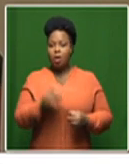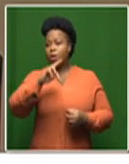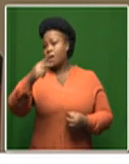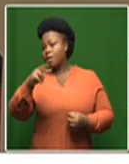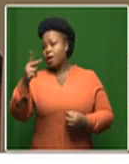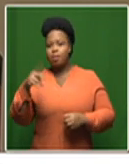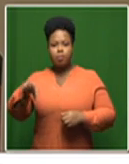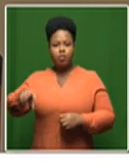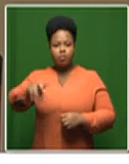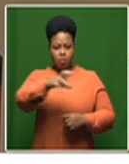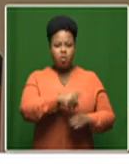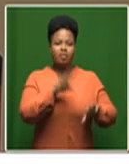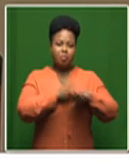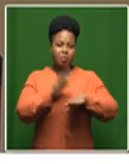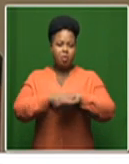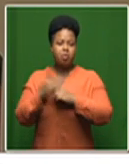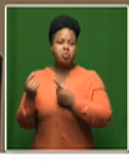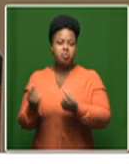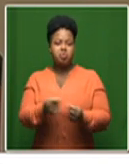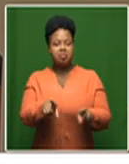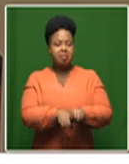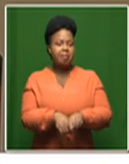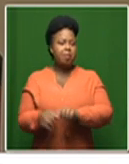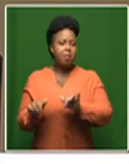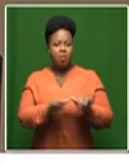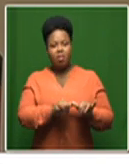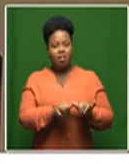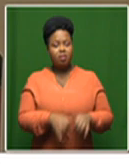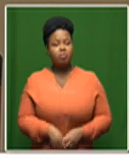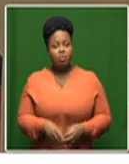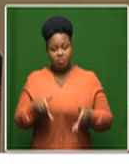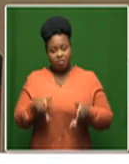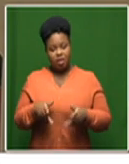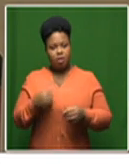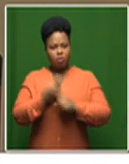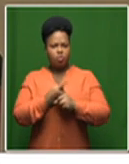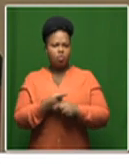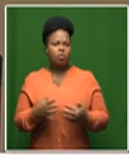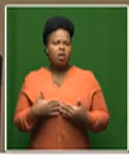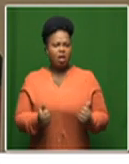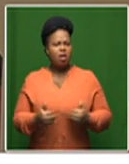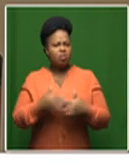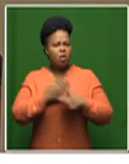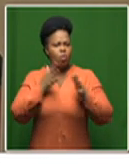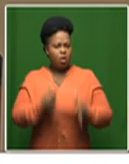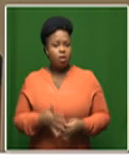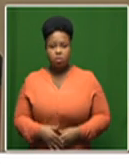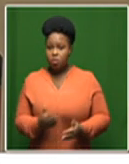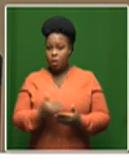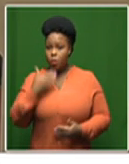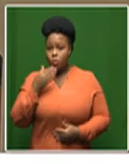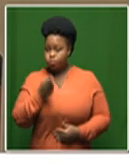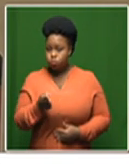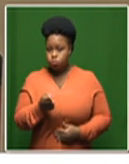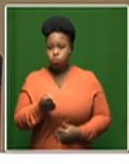well to have this rollout of the vaccines in their provinces, so that the healthcare workers, those people who are working